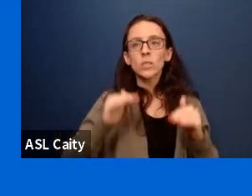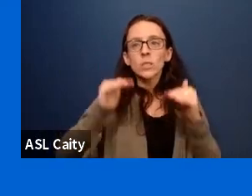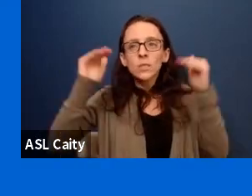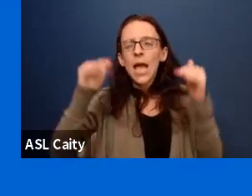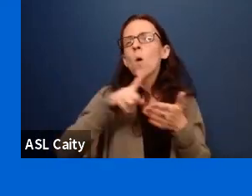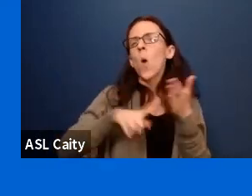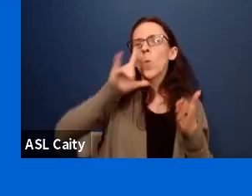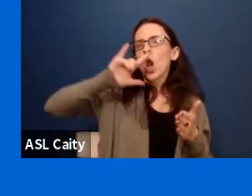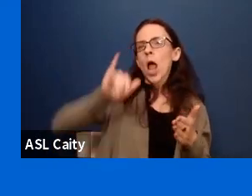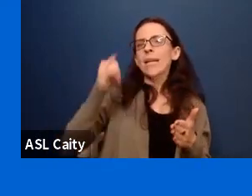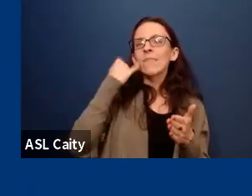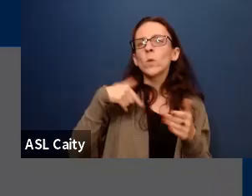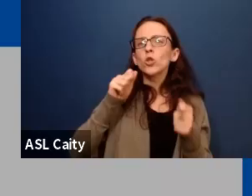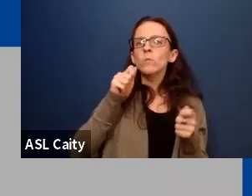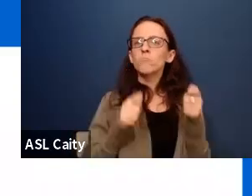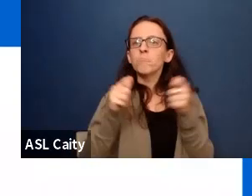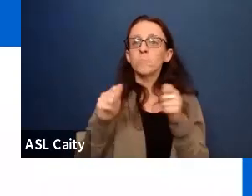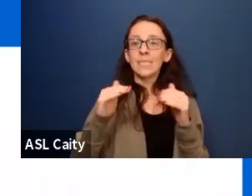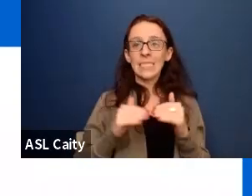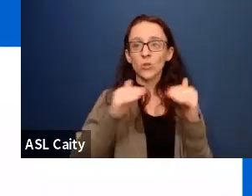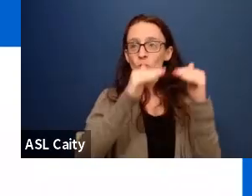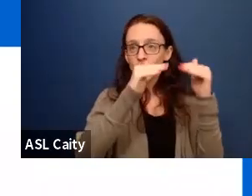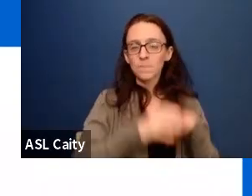some adjustments to the tiers.